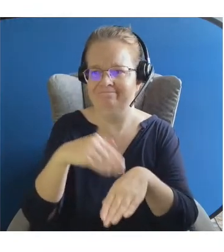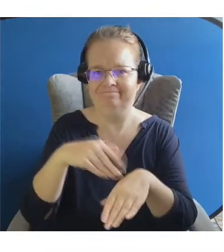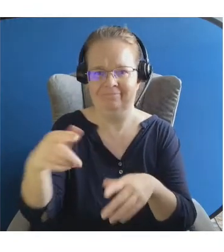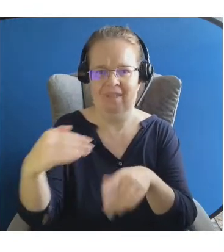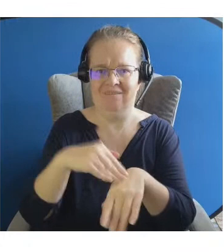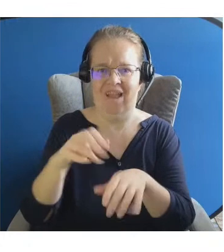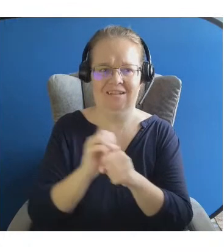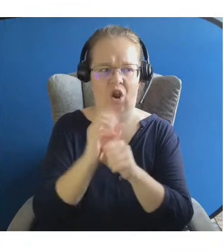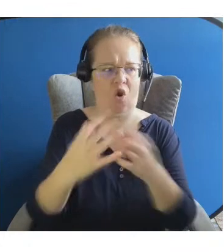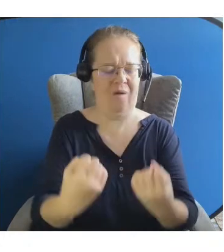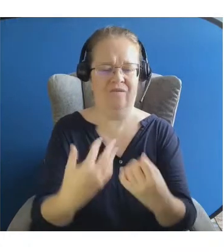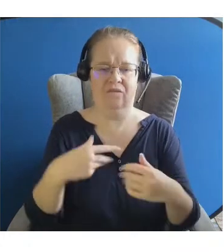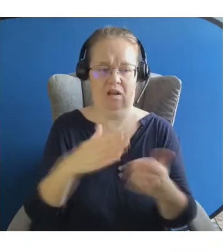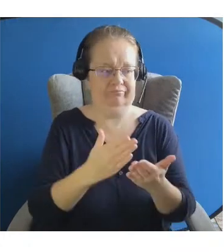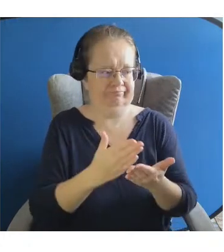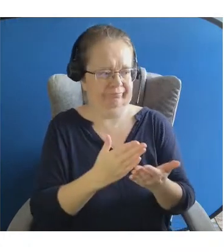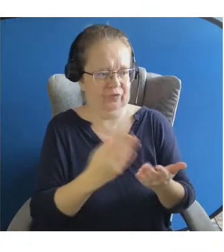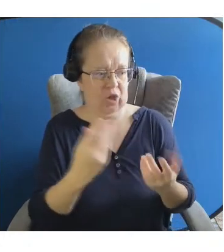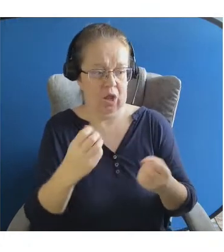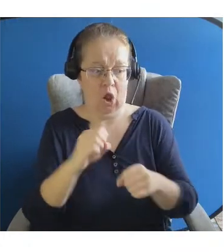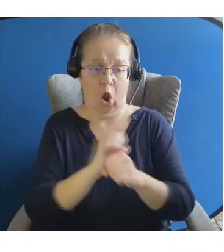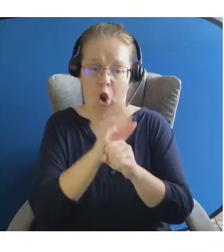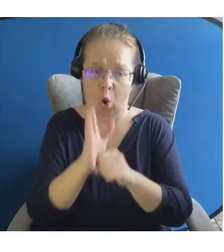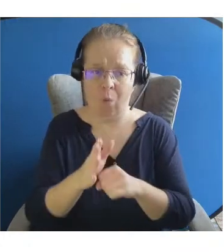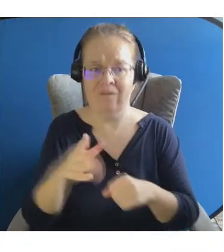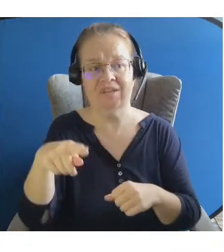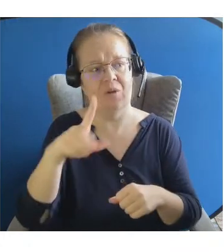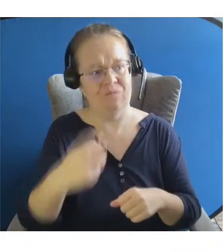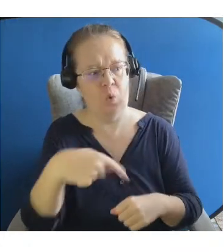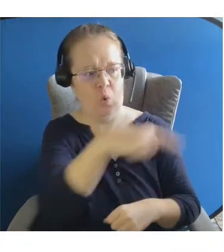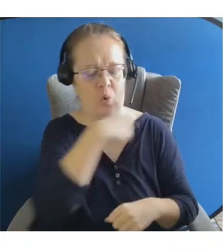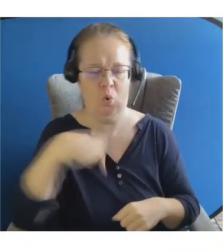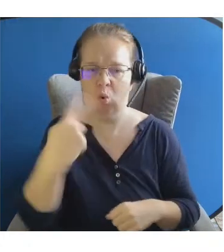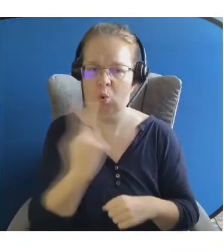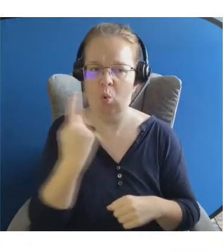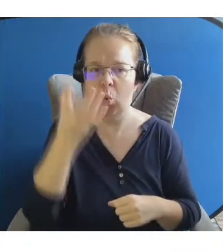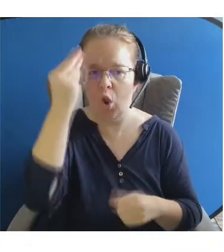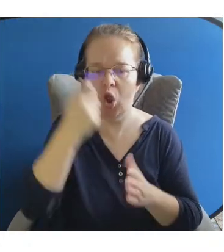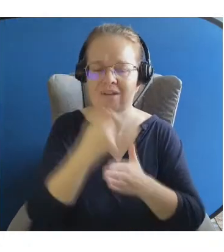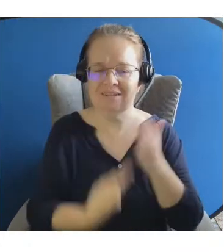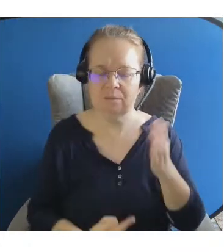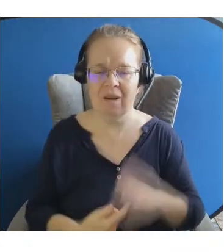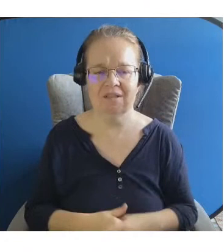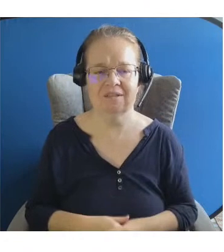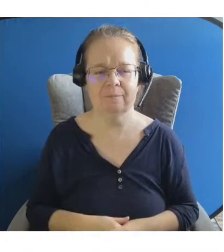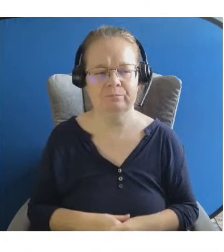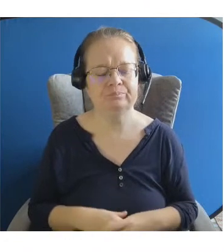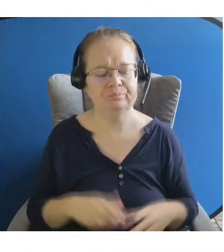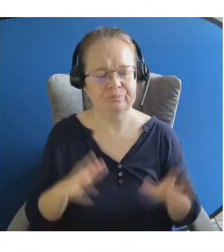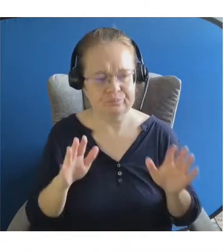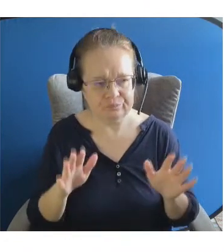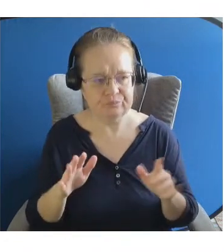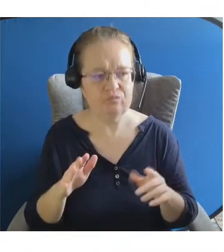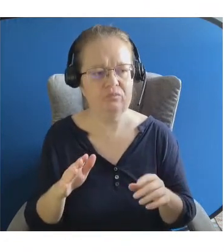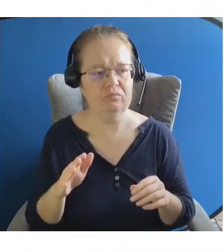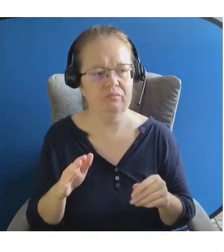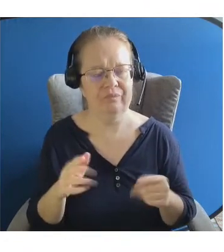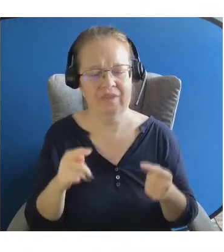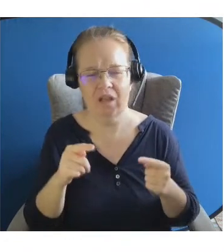on people with a learning disability. And these were undoubtedly quite complex and broad